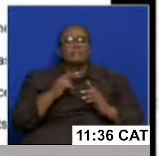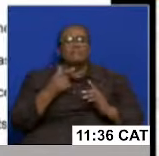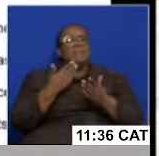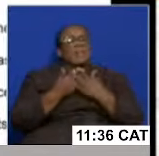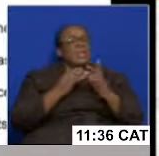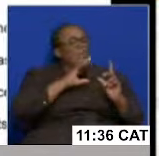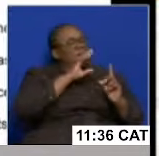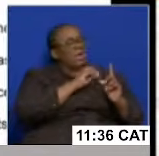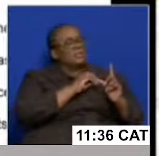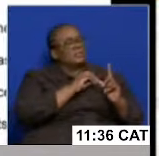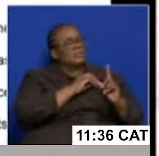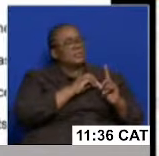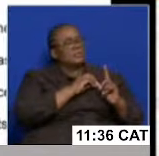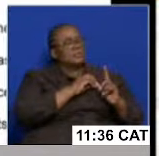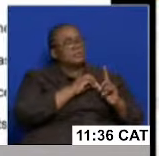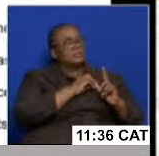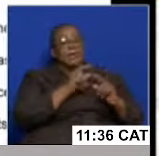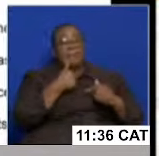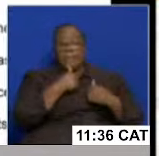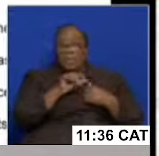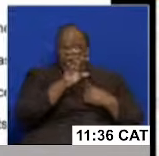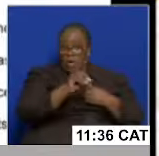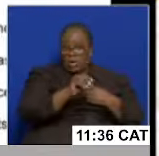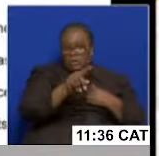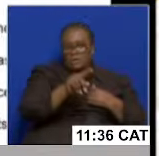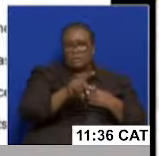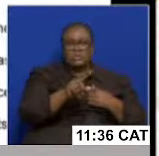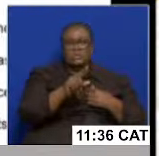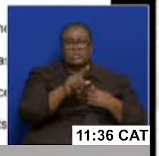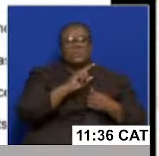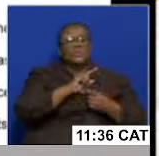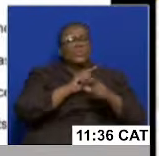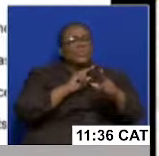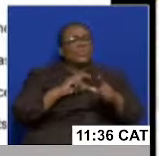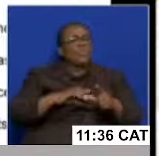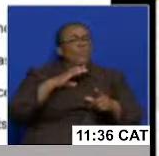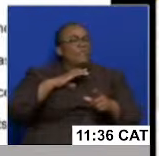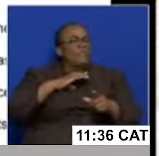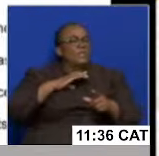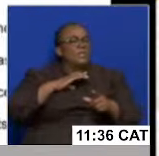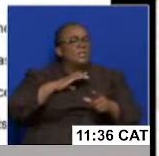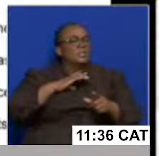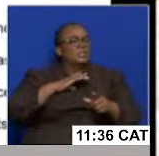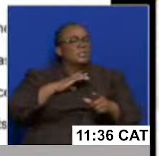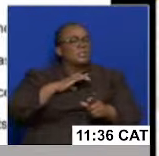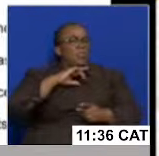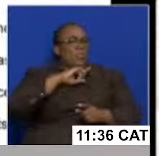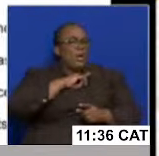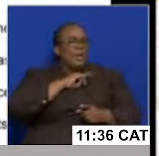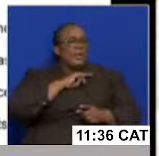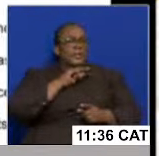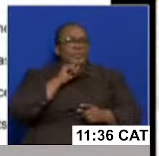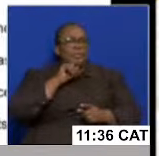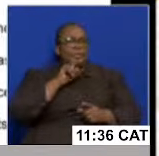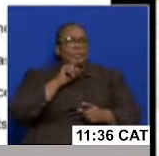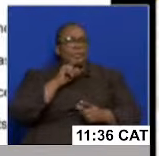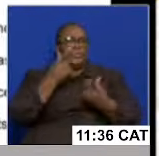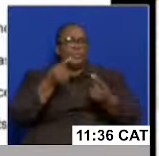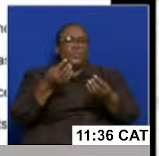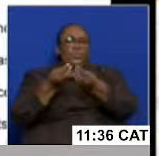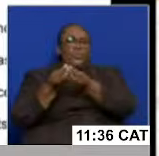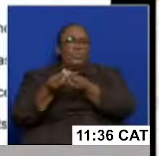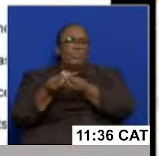why were you confident that to do this with Mr. Simon? Why were you not